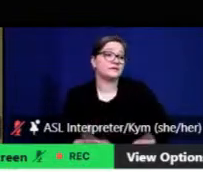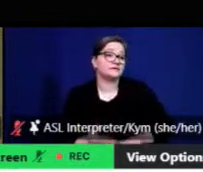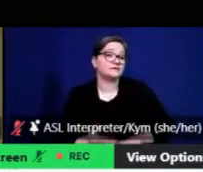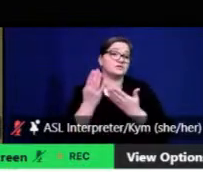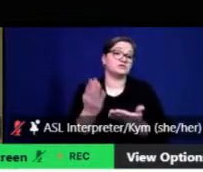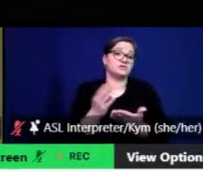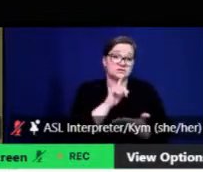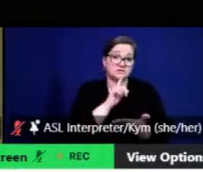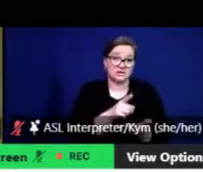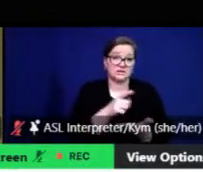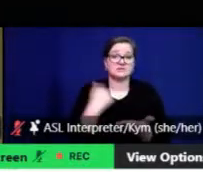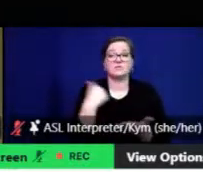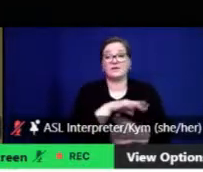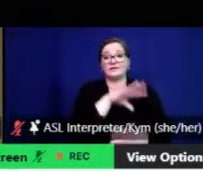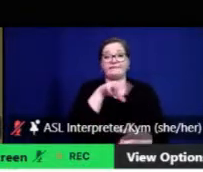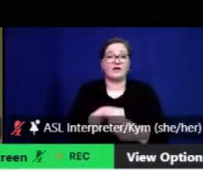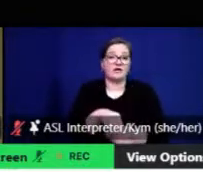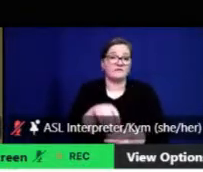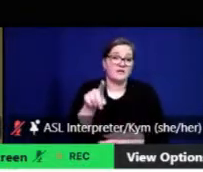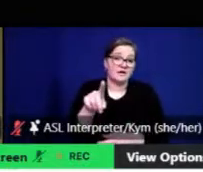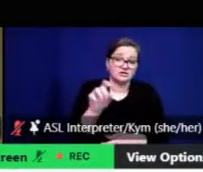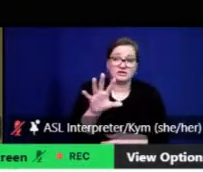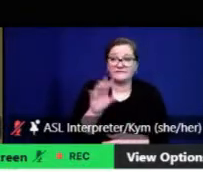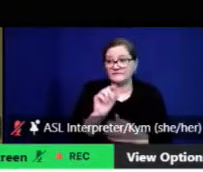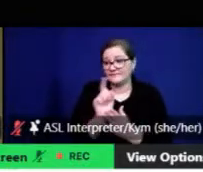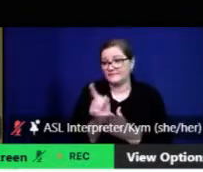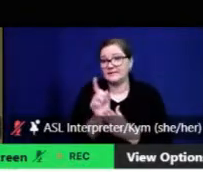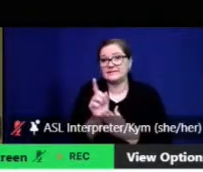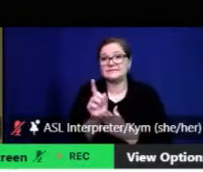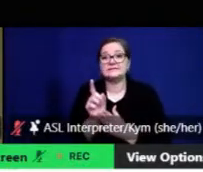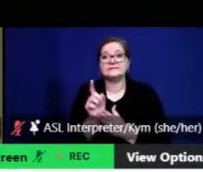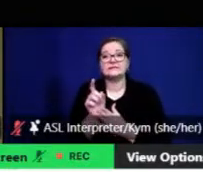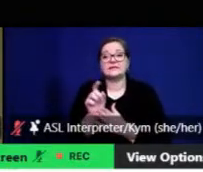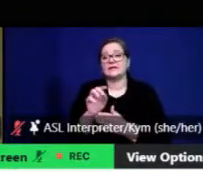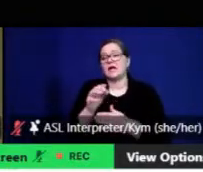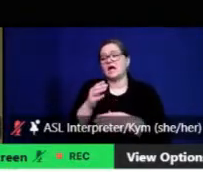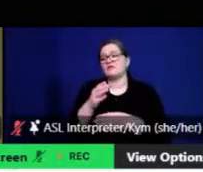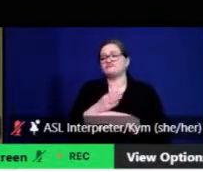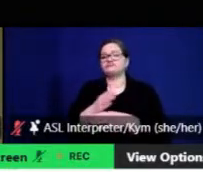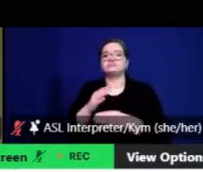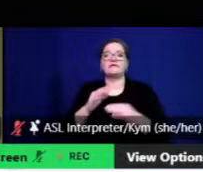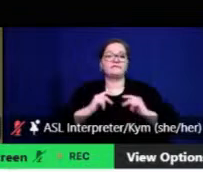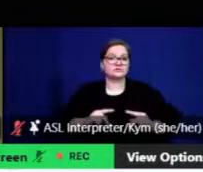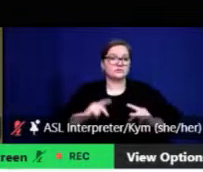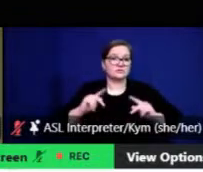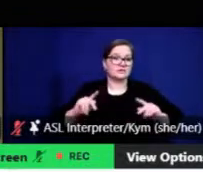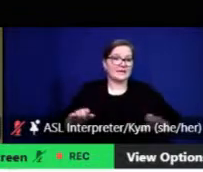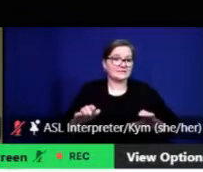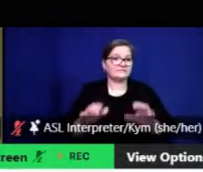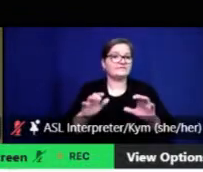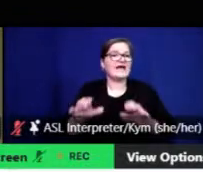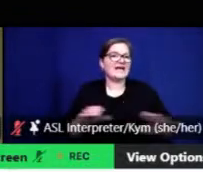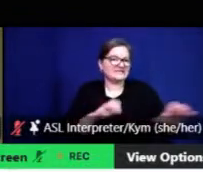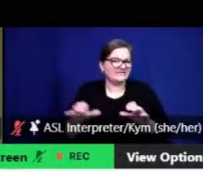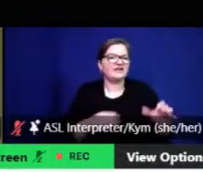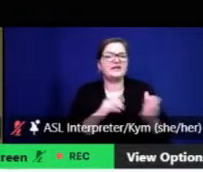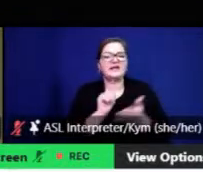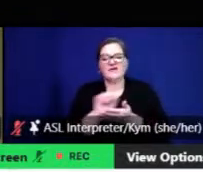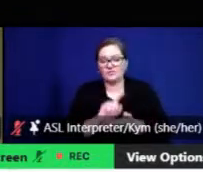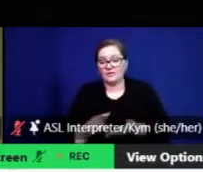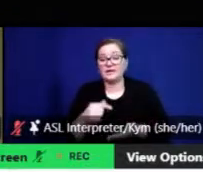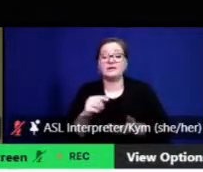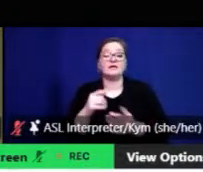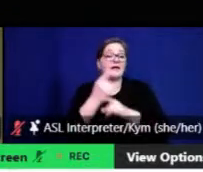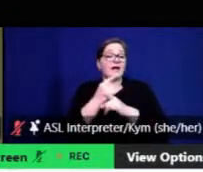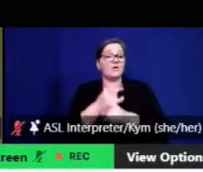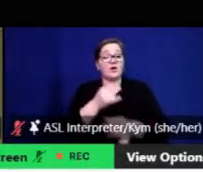we engage in 150 minutes of moderate physical activity a week. We limit our alcohol intake